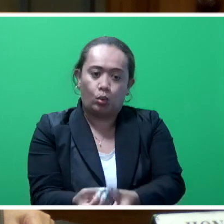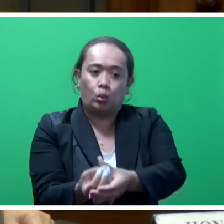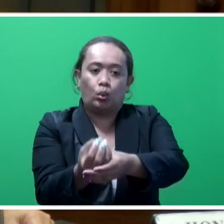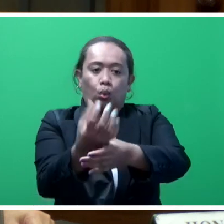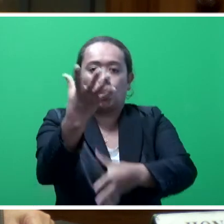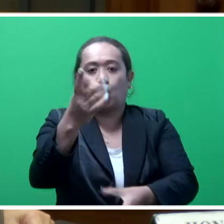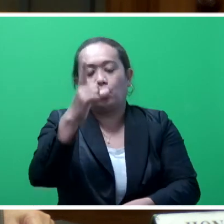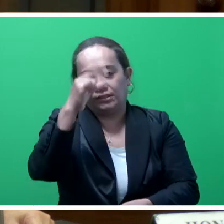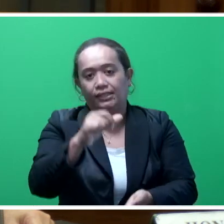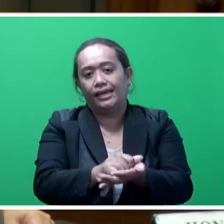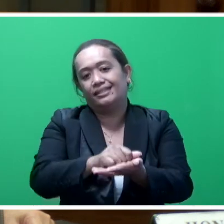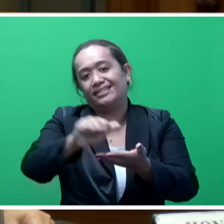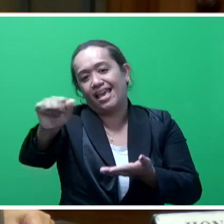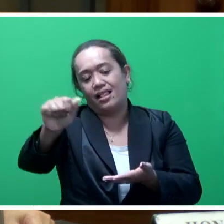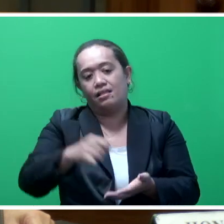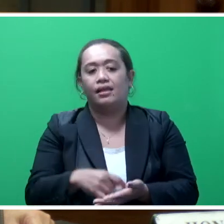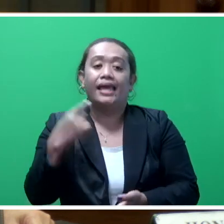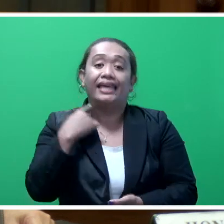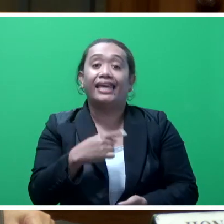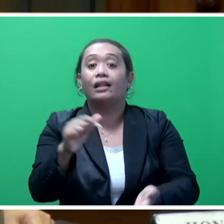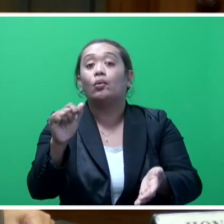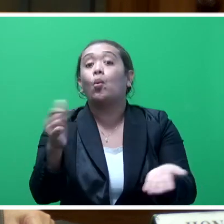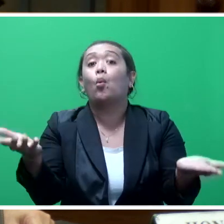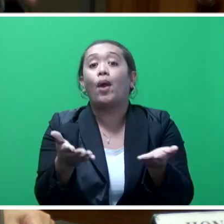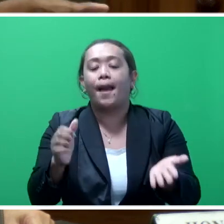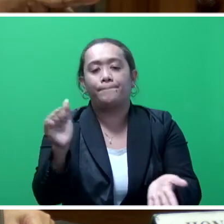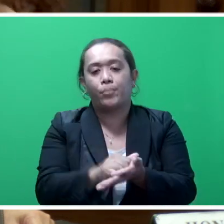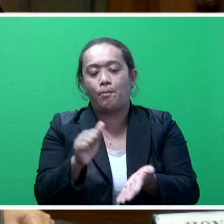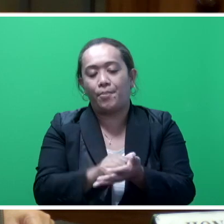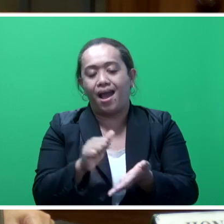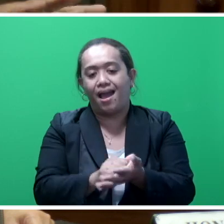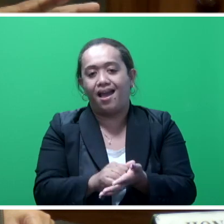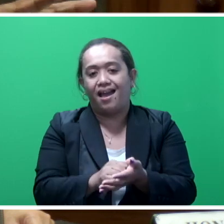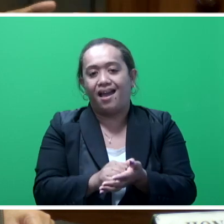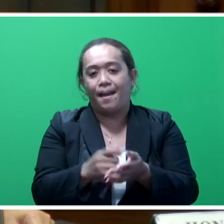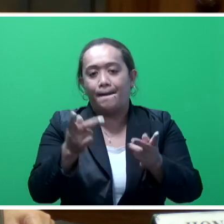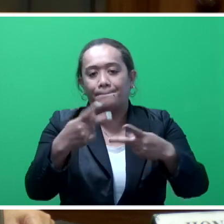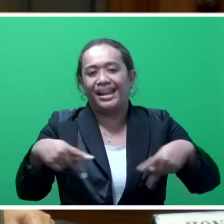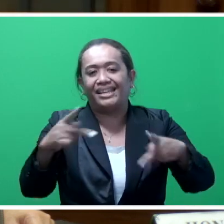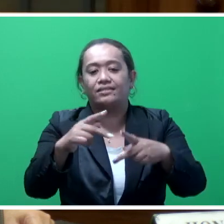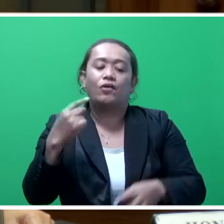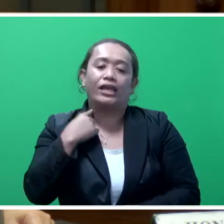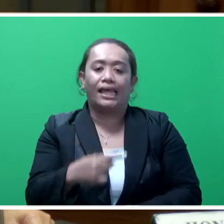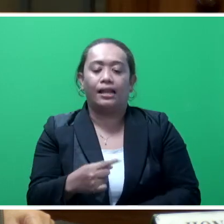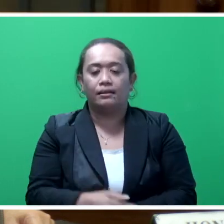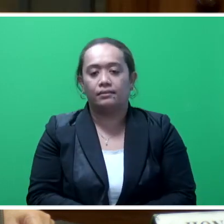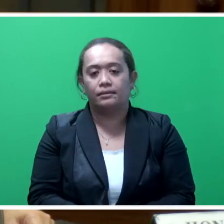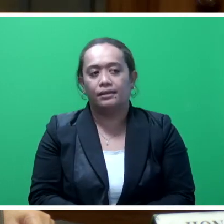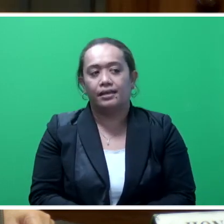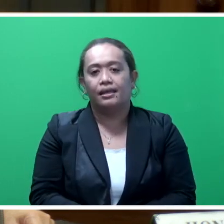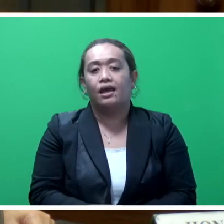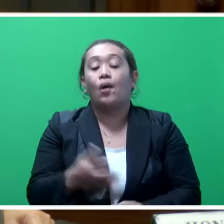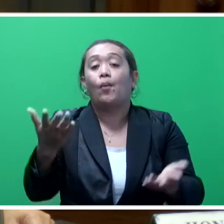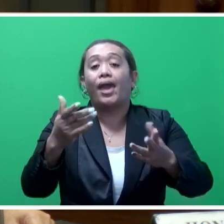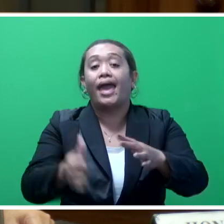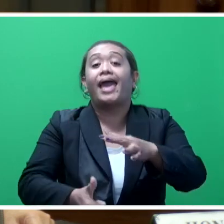will formally slaughter in a proper slaughterhouse or abattoir and get it to the supermarket so that it's readily accessible